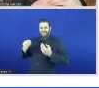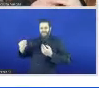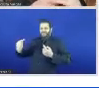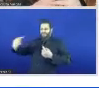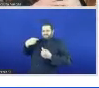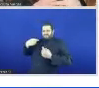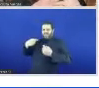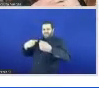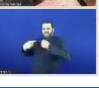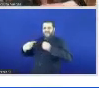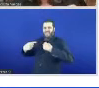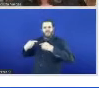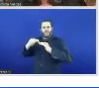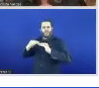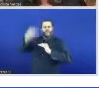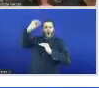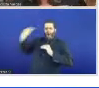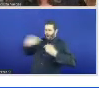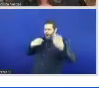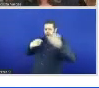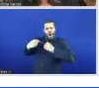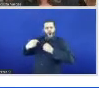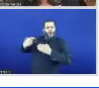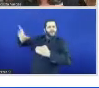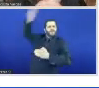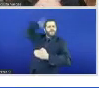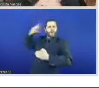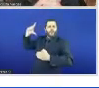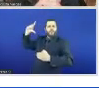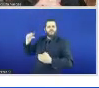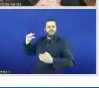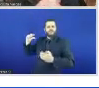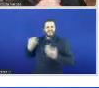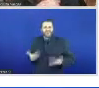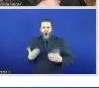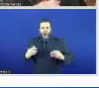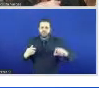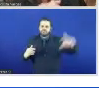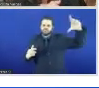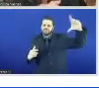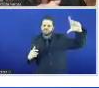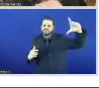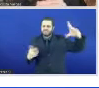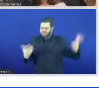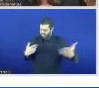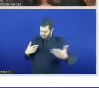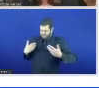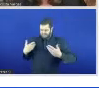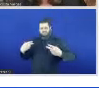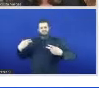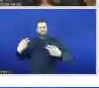have, I think, now, as Charlotte was saying, increasingly been co-opted by government and